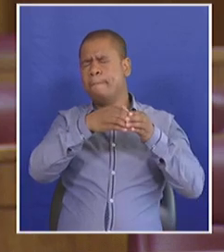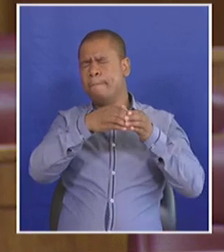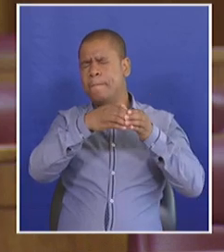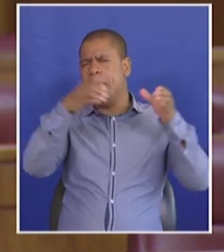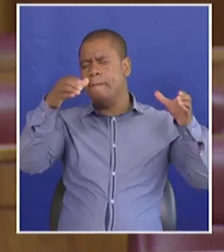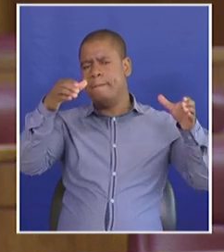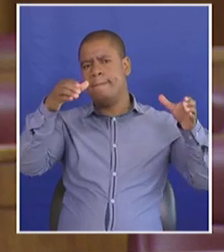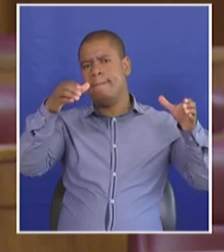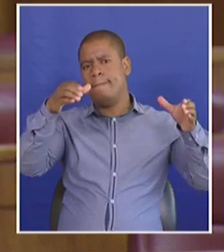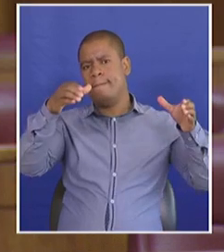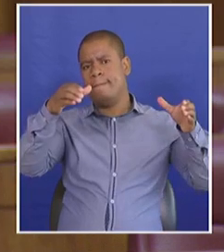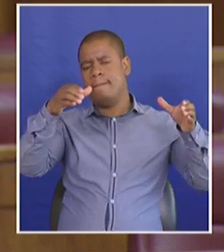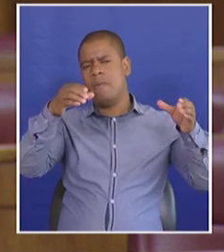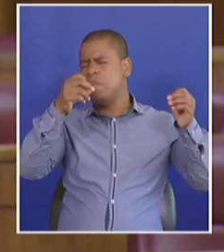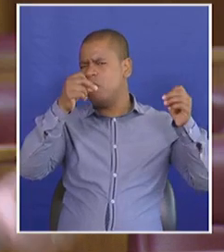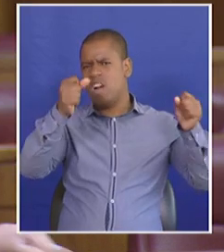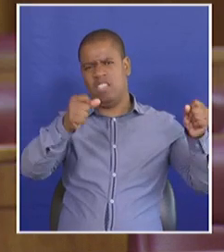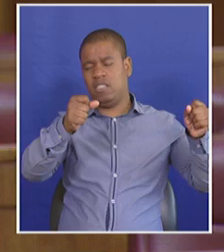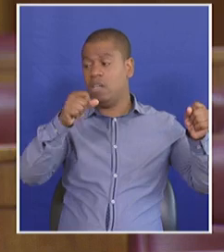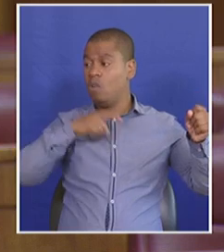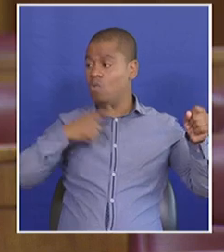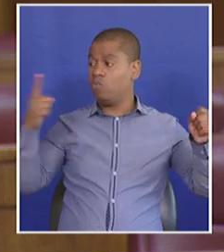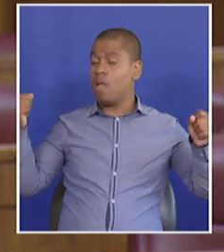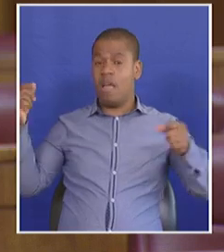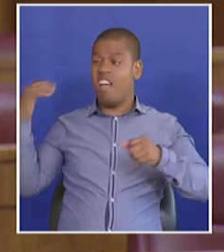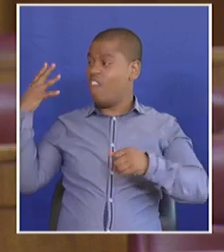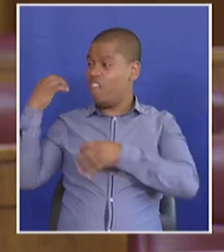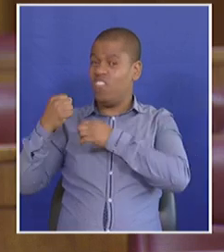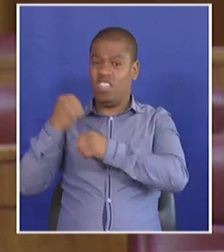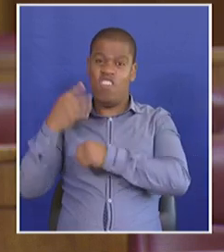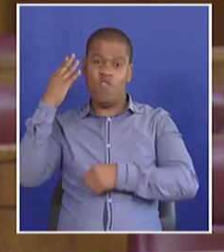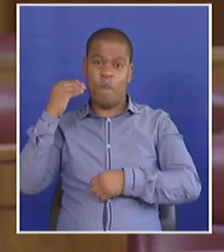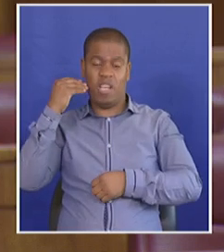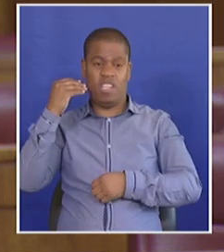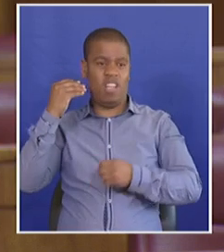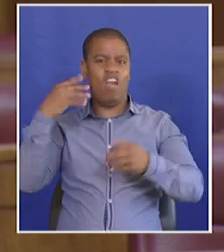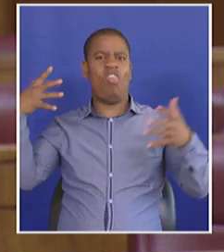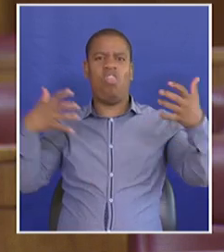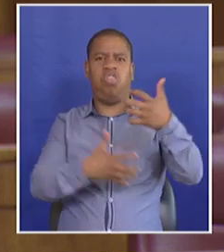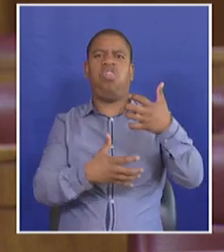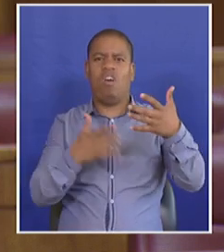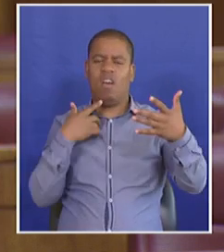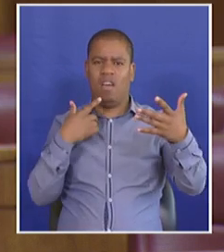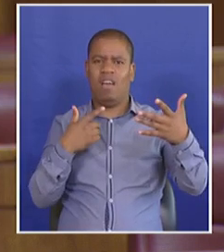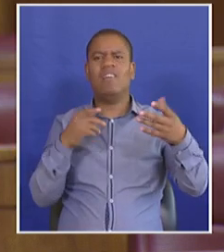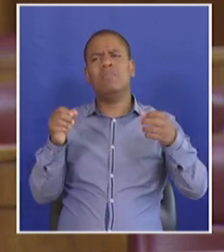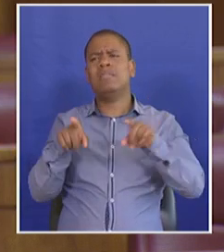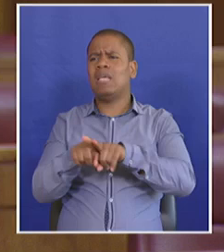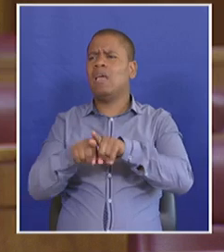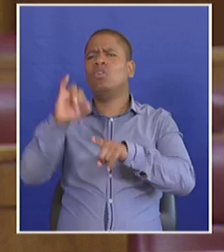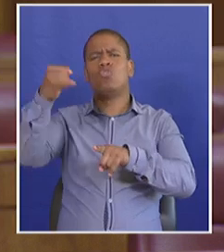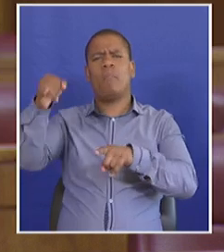out. And I'm sure that Johannesburg would say the same. I'm sure that the city of Cape Town would say the same.